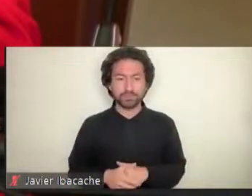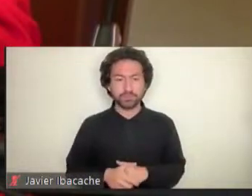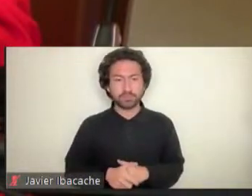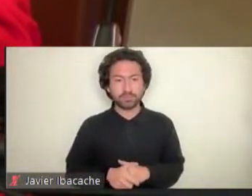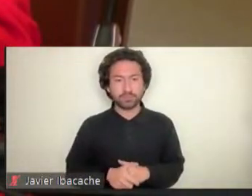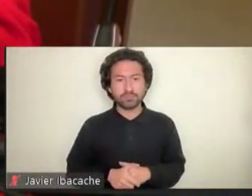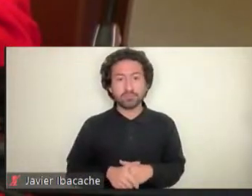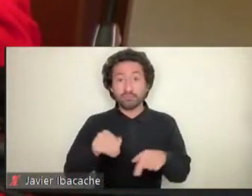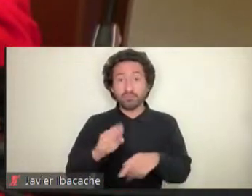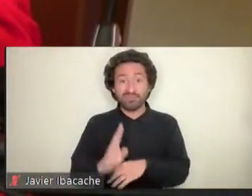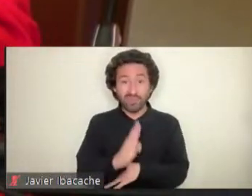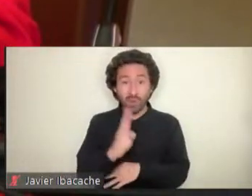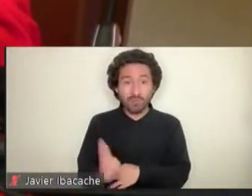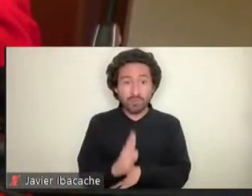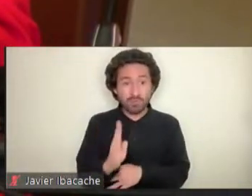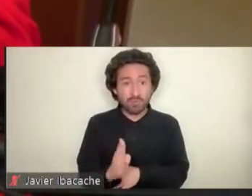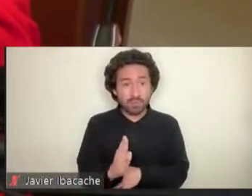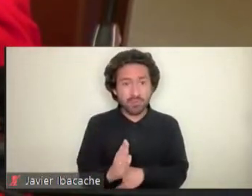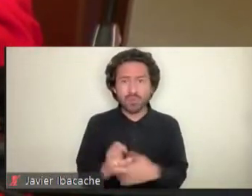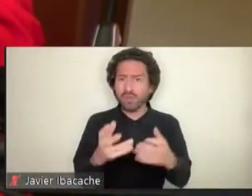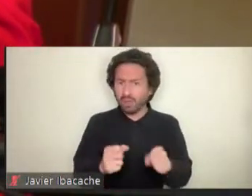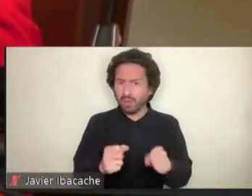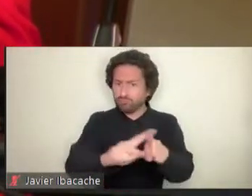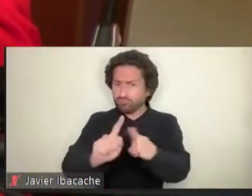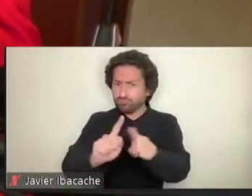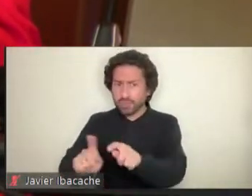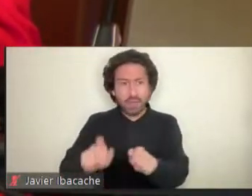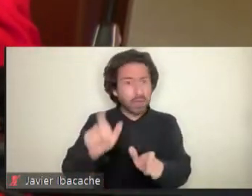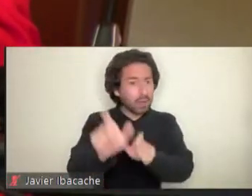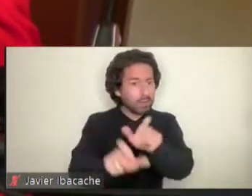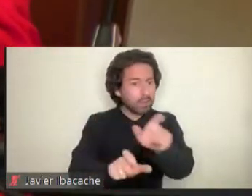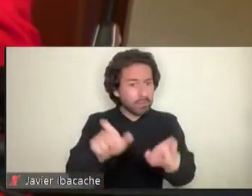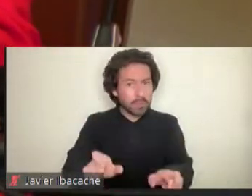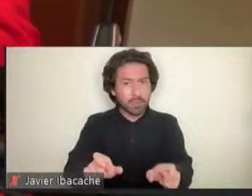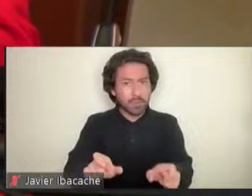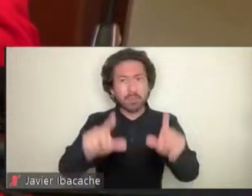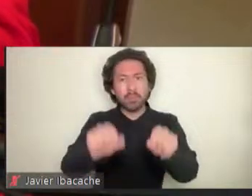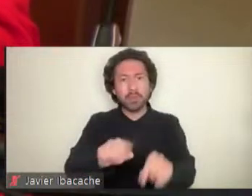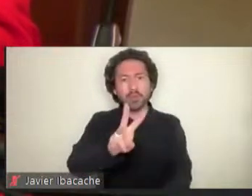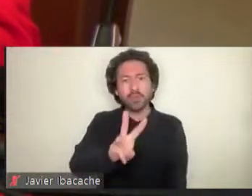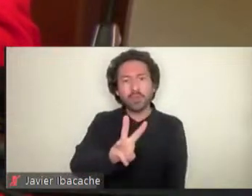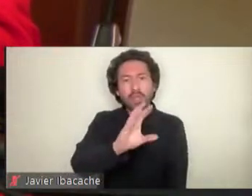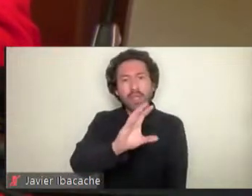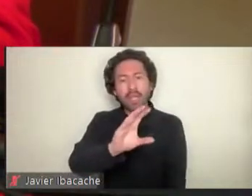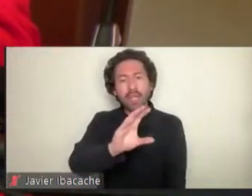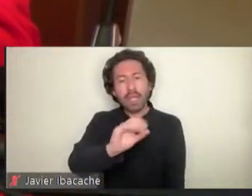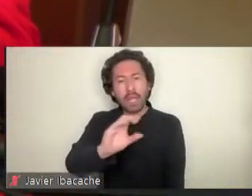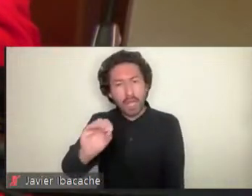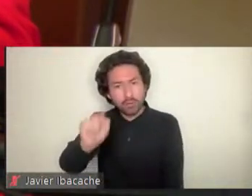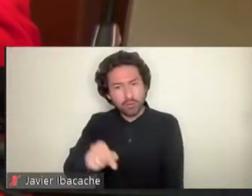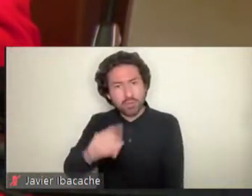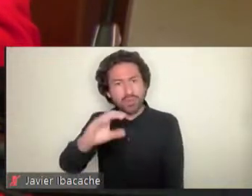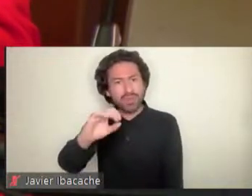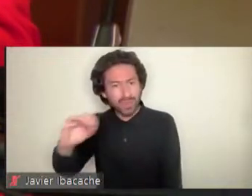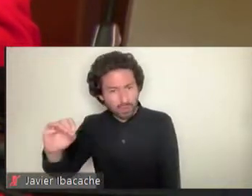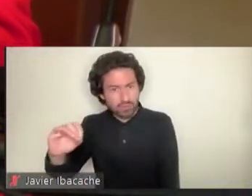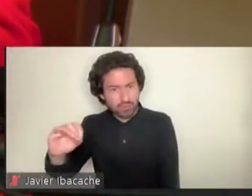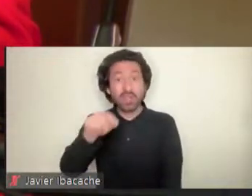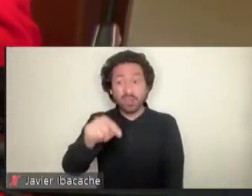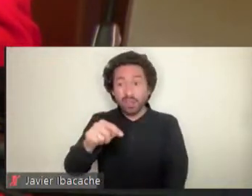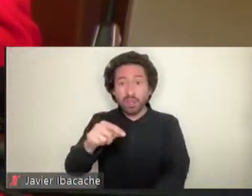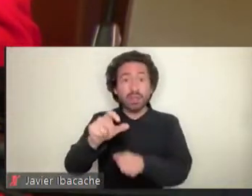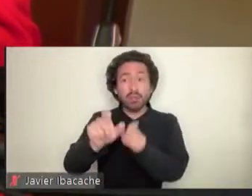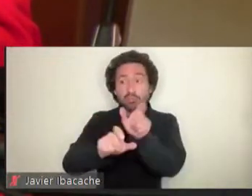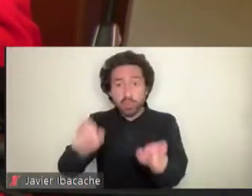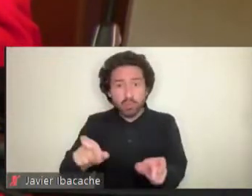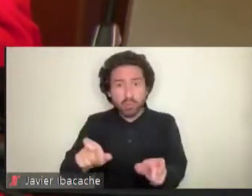Barbados has a dwindling population, less than 300,000, and it's an aging population.